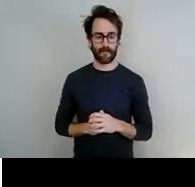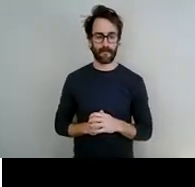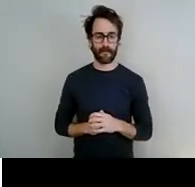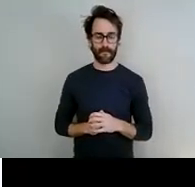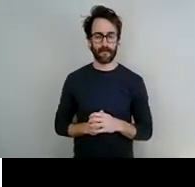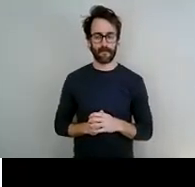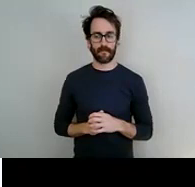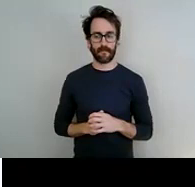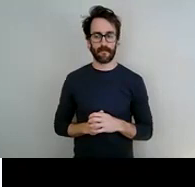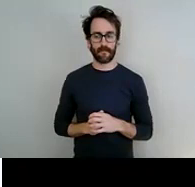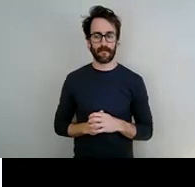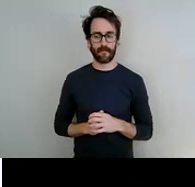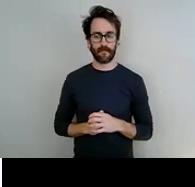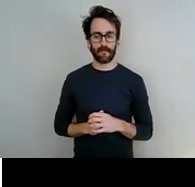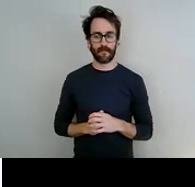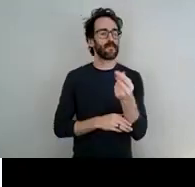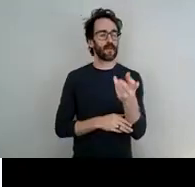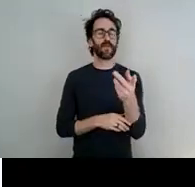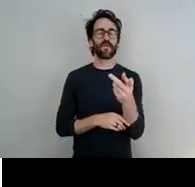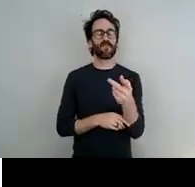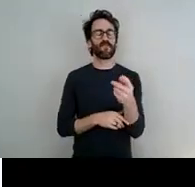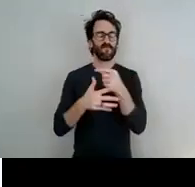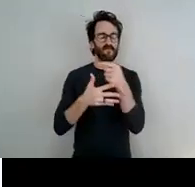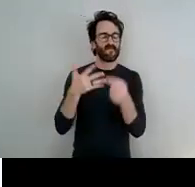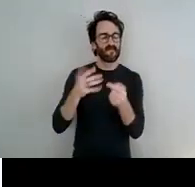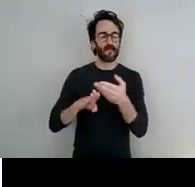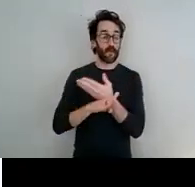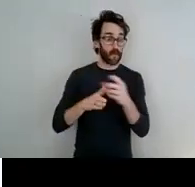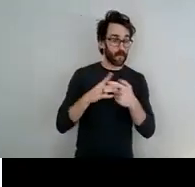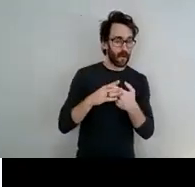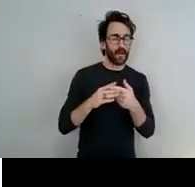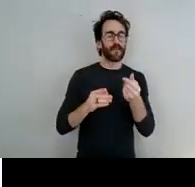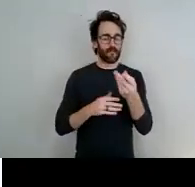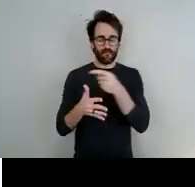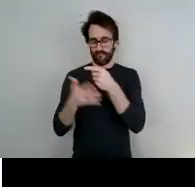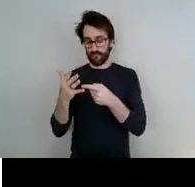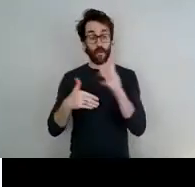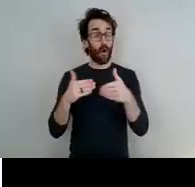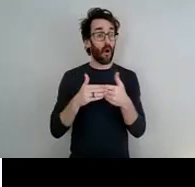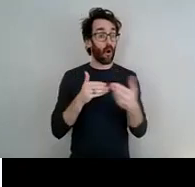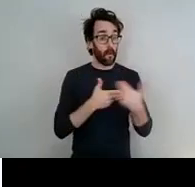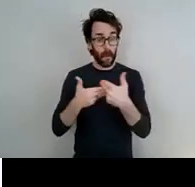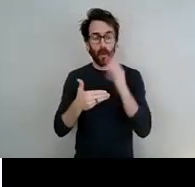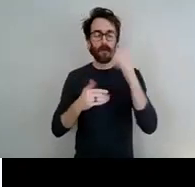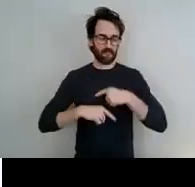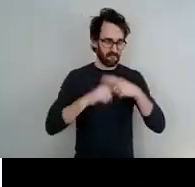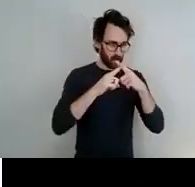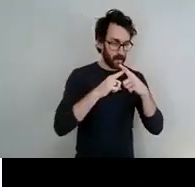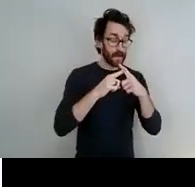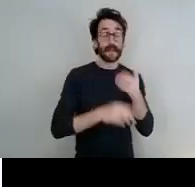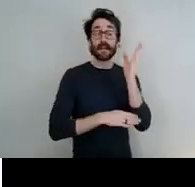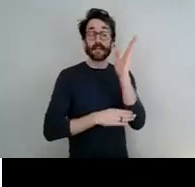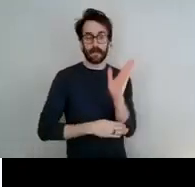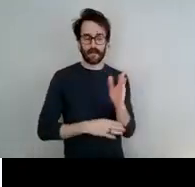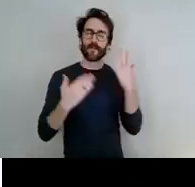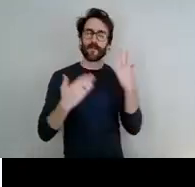So just a few housekeeping items to go through. Everybody will be muted during the presentation except for our speakers.